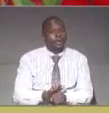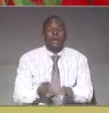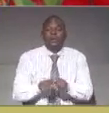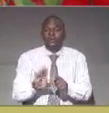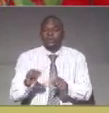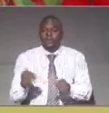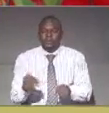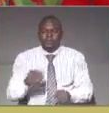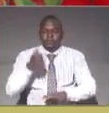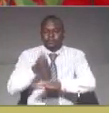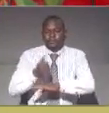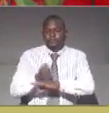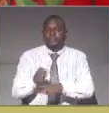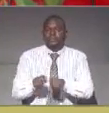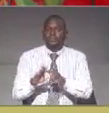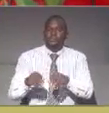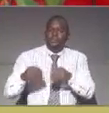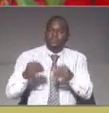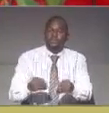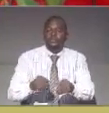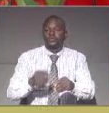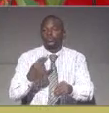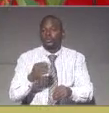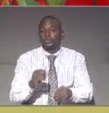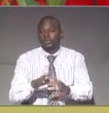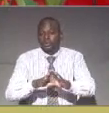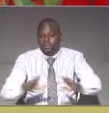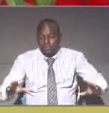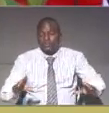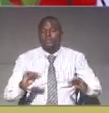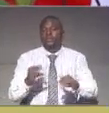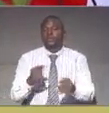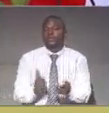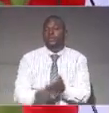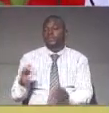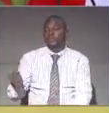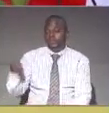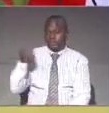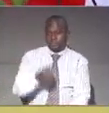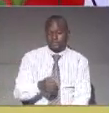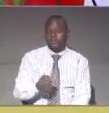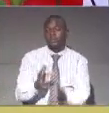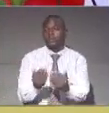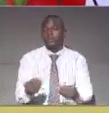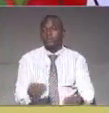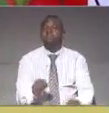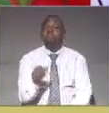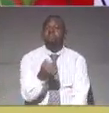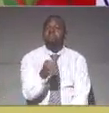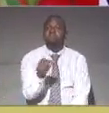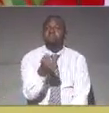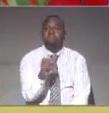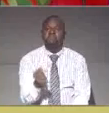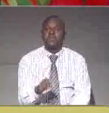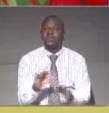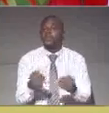land in Soroti. If they could give 20 acres, we put the facility, we get more jobs. These children are loitering on the street that no